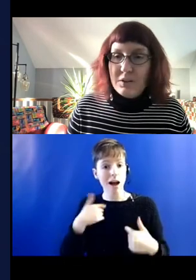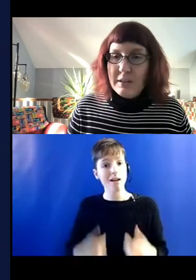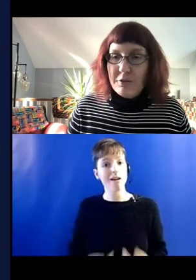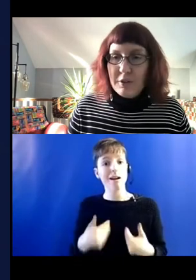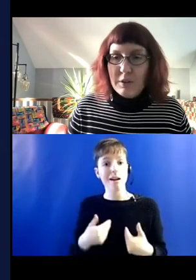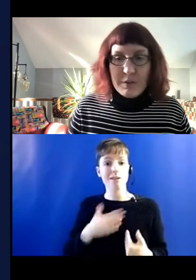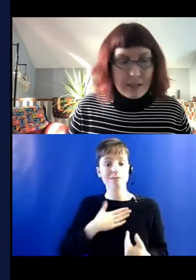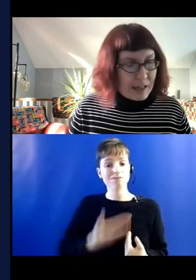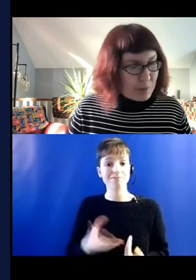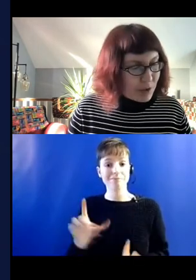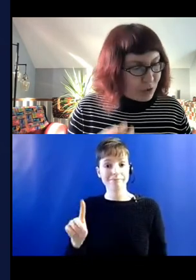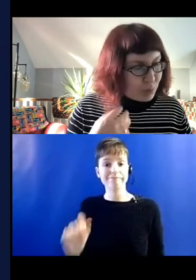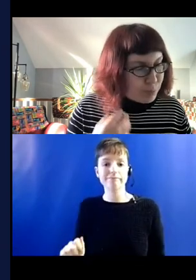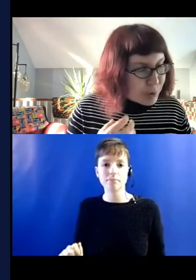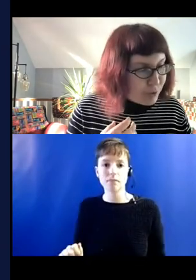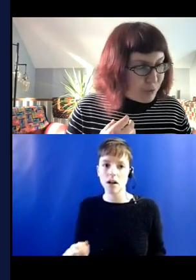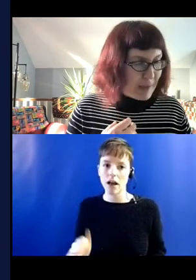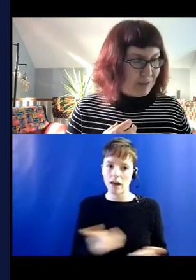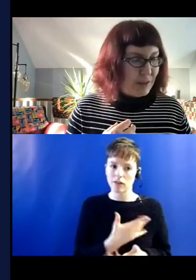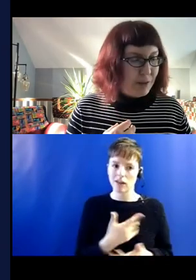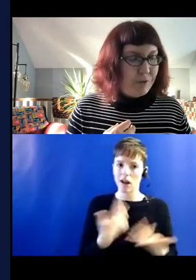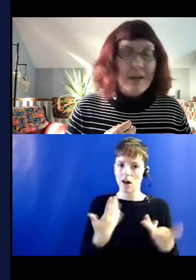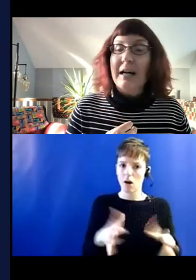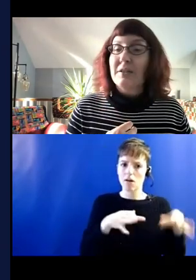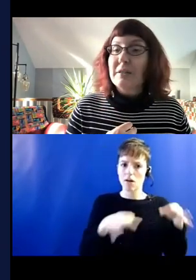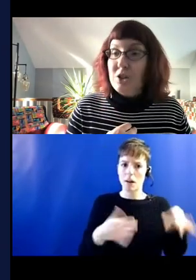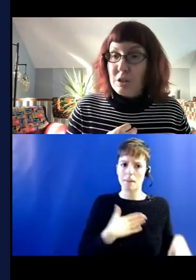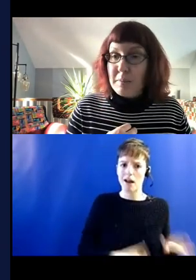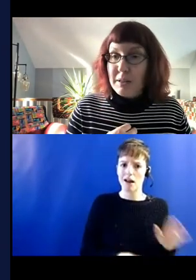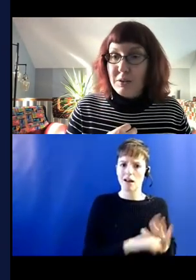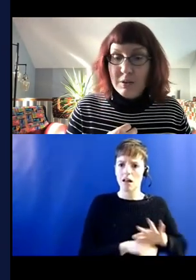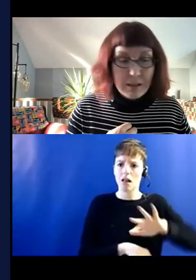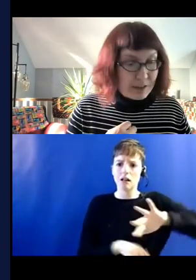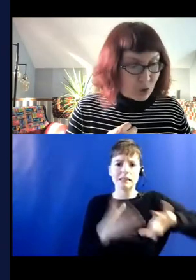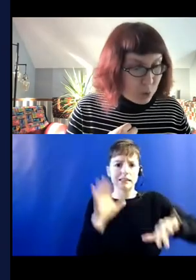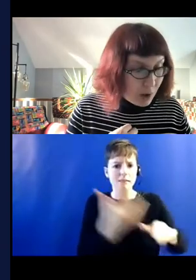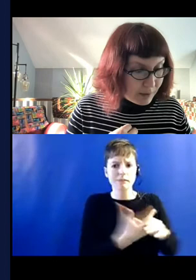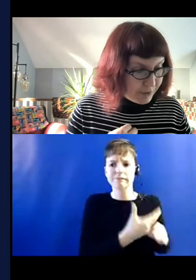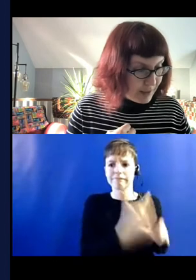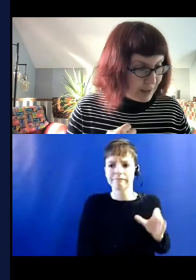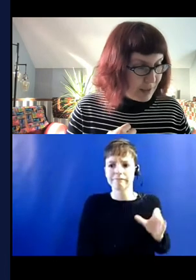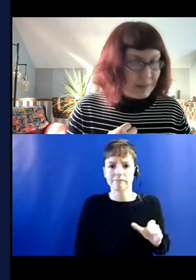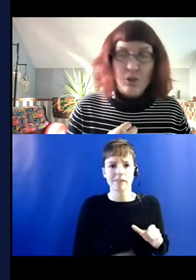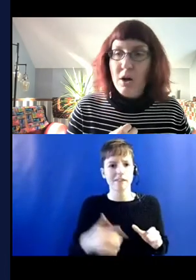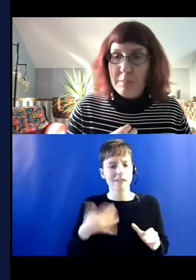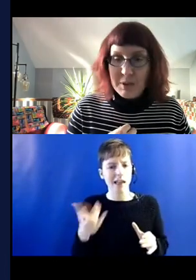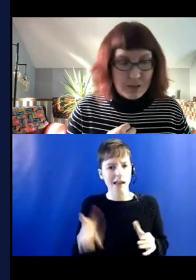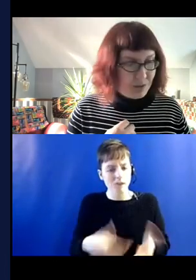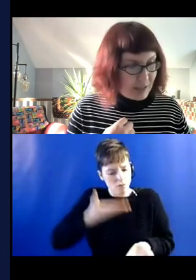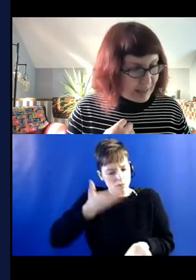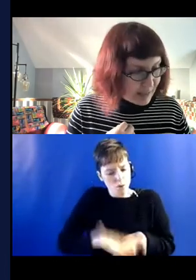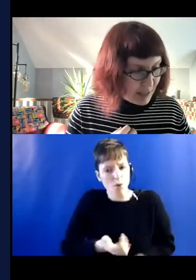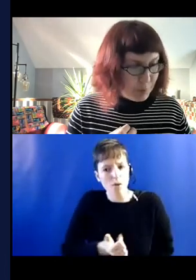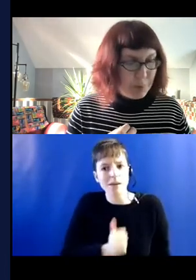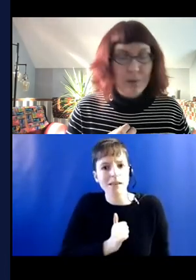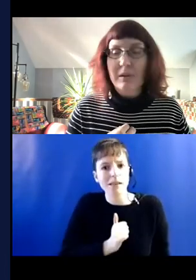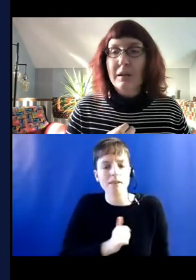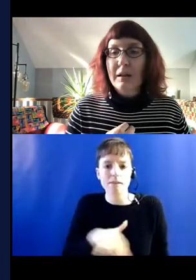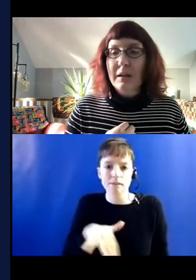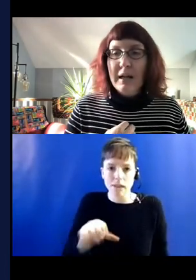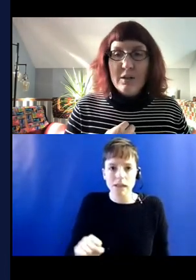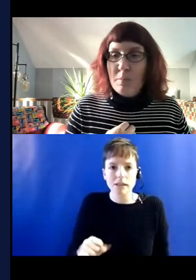I constantly feel that I must prove myself as legitimate, as qualified, as competent and